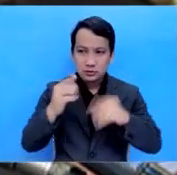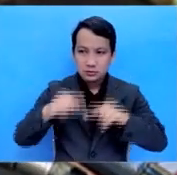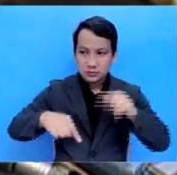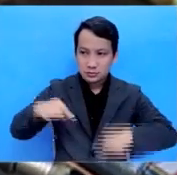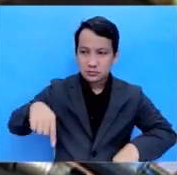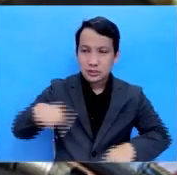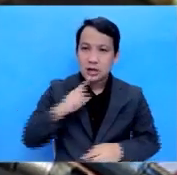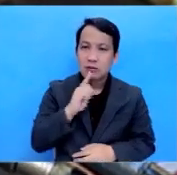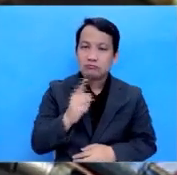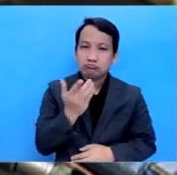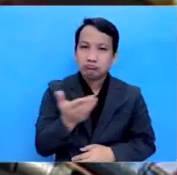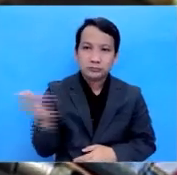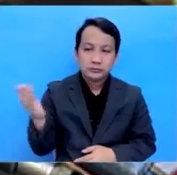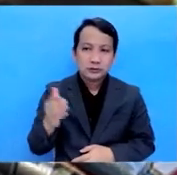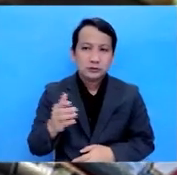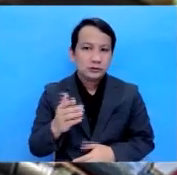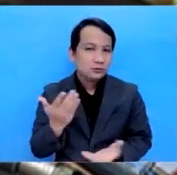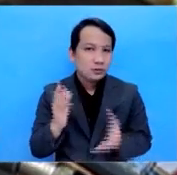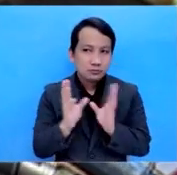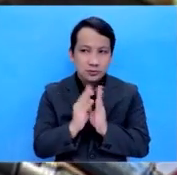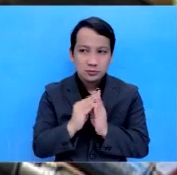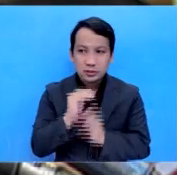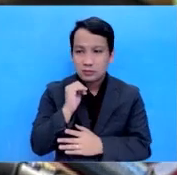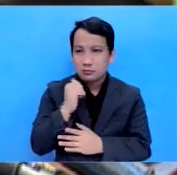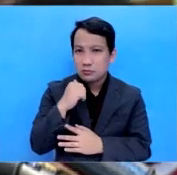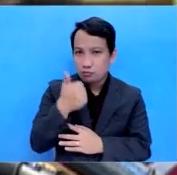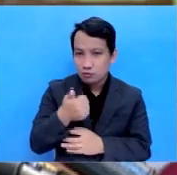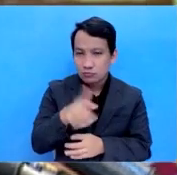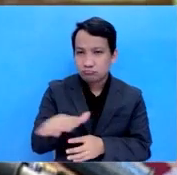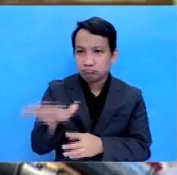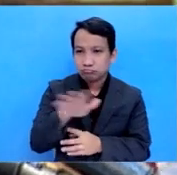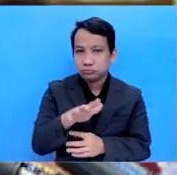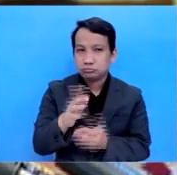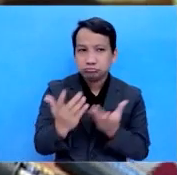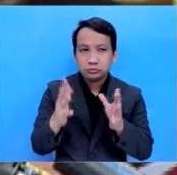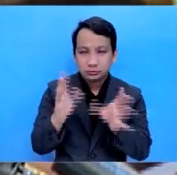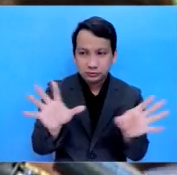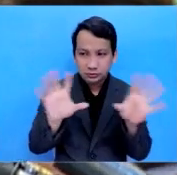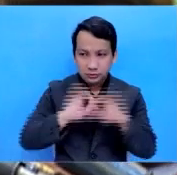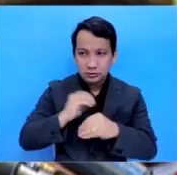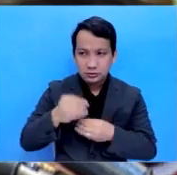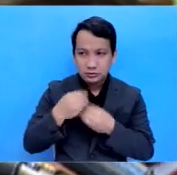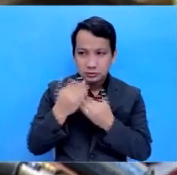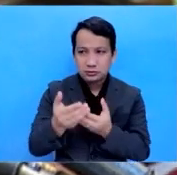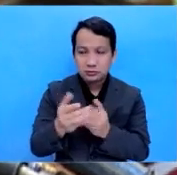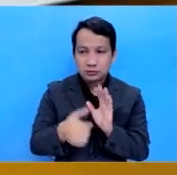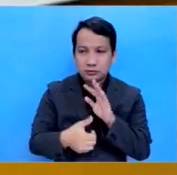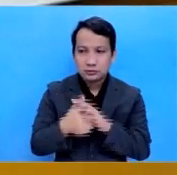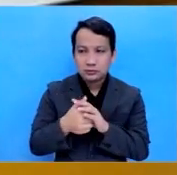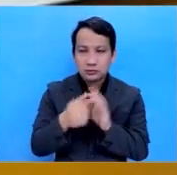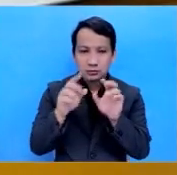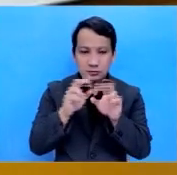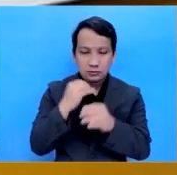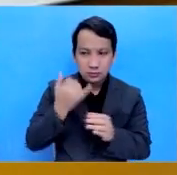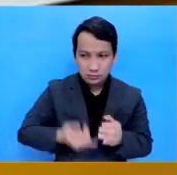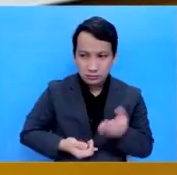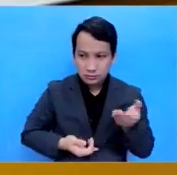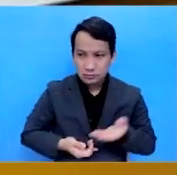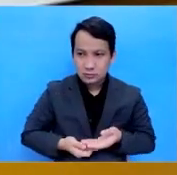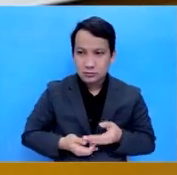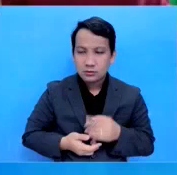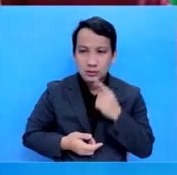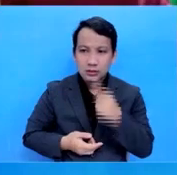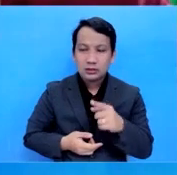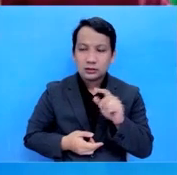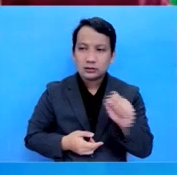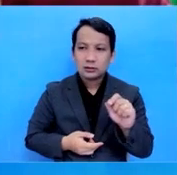agencies. May inter-agency meeting kami tomorrow. And after that, siguro mapamigay na namin, maut na namin yung mga invitations. Sa programang The Chiefs ng